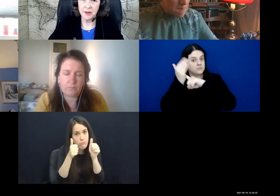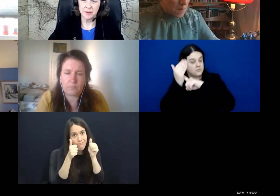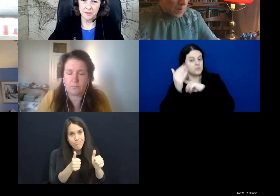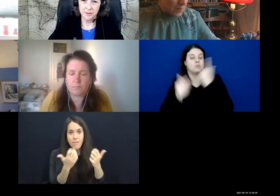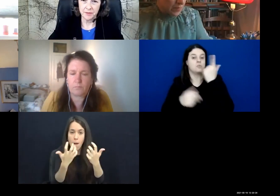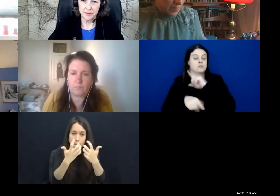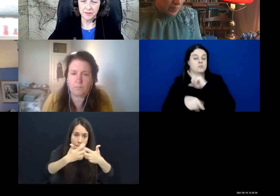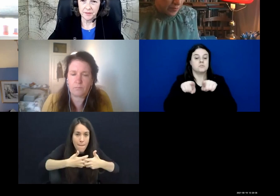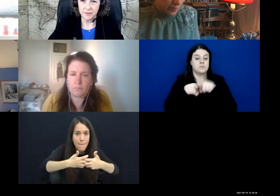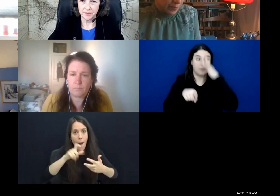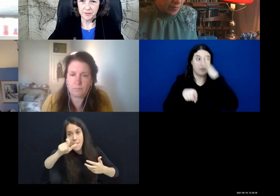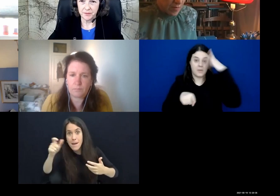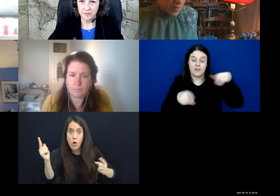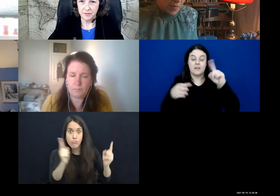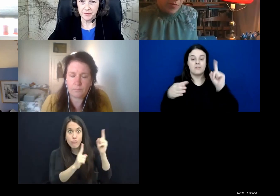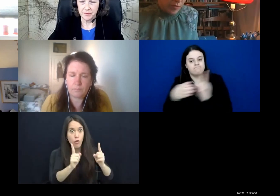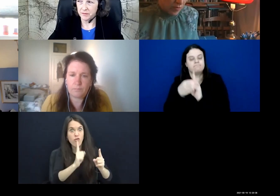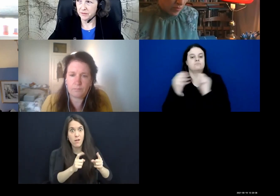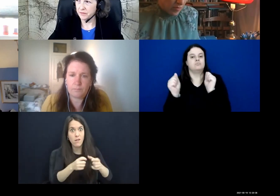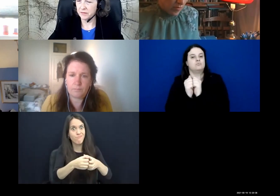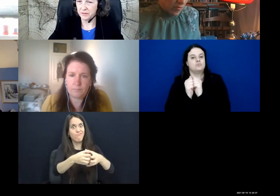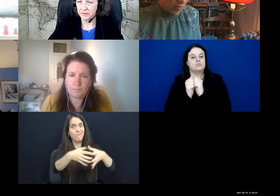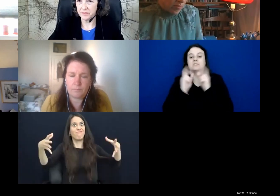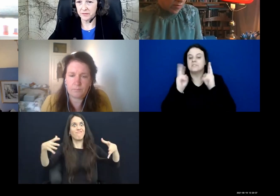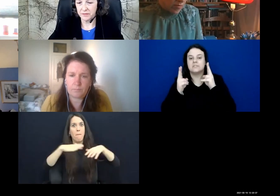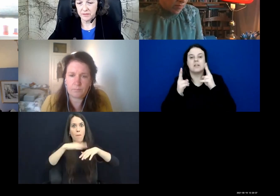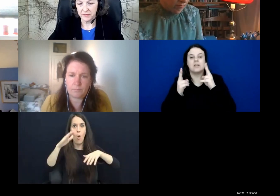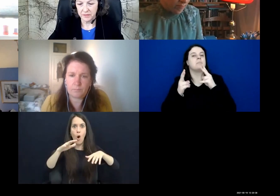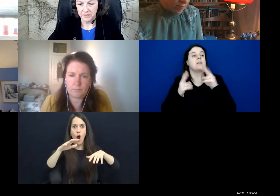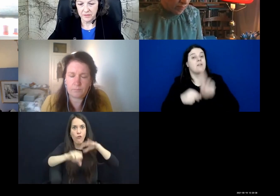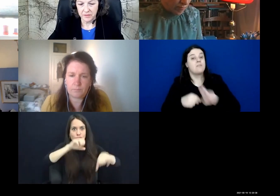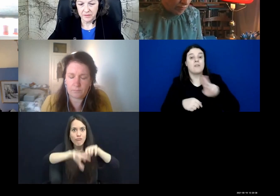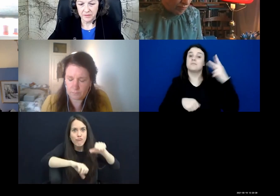at the heart of that will just widen the people that are able to use that